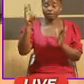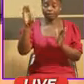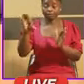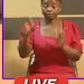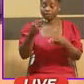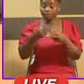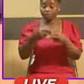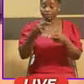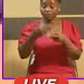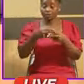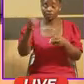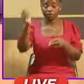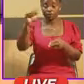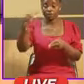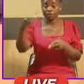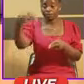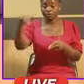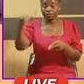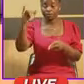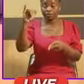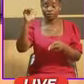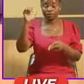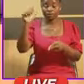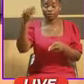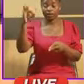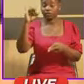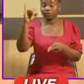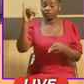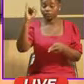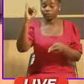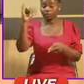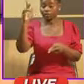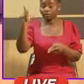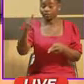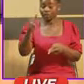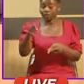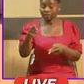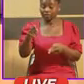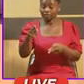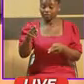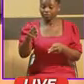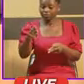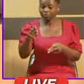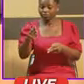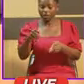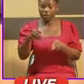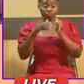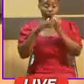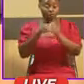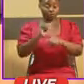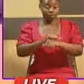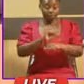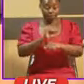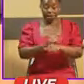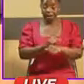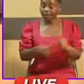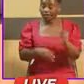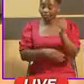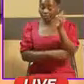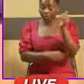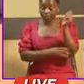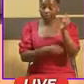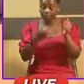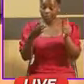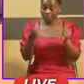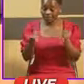Al Nsubuga alabudde abakulira amasomero ne bannannyini go ku bubbi bw'ebintu n'ensimbi obutandise okulabikira mu masomero